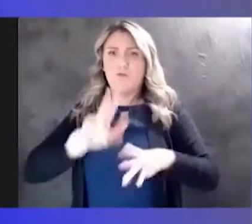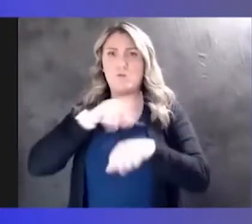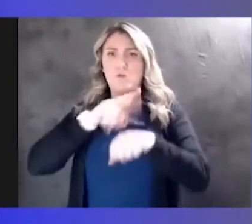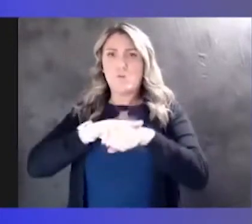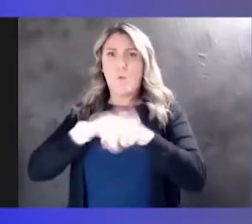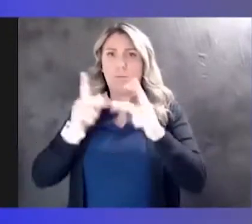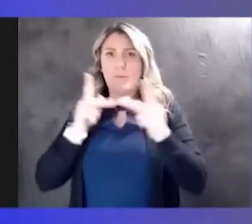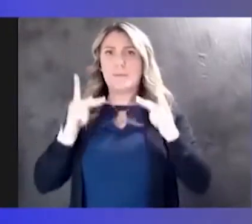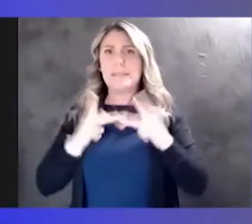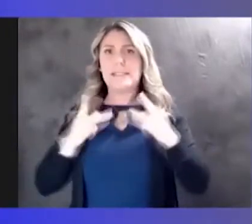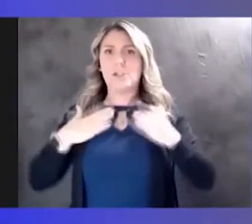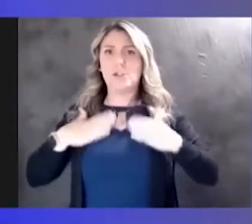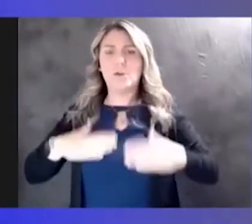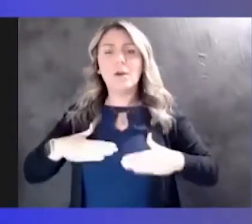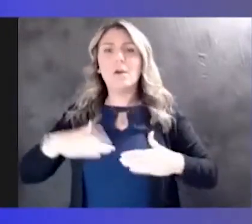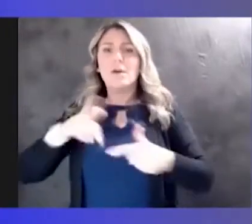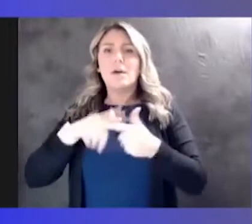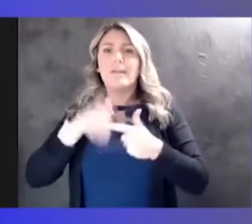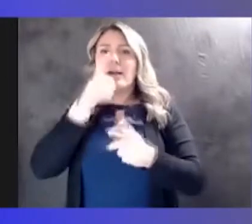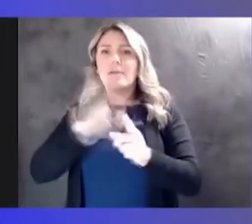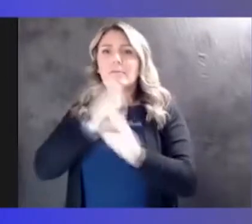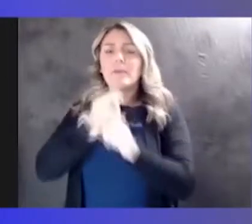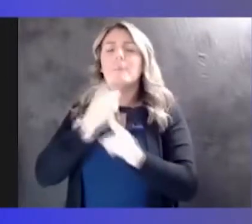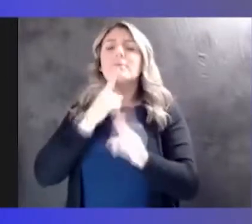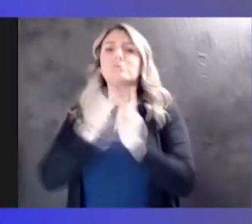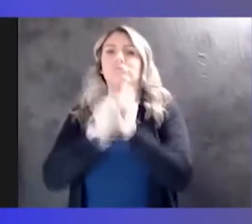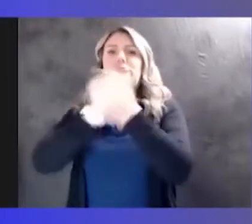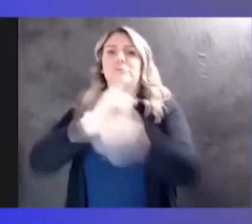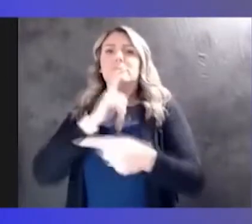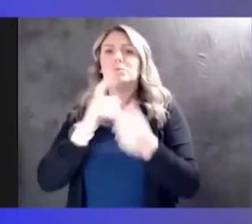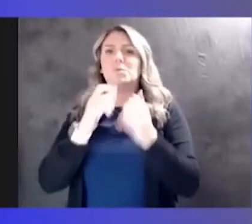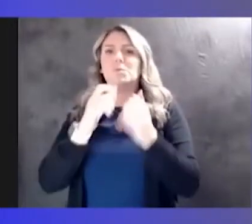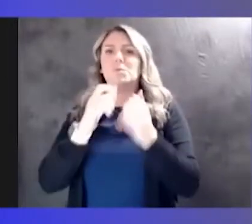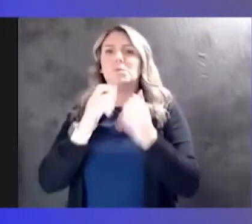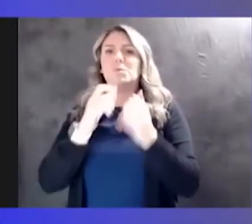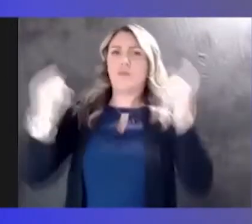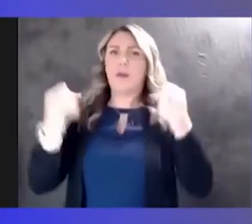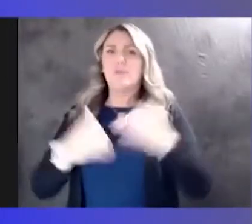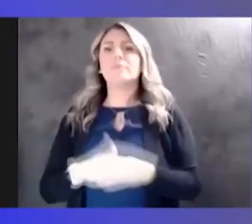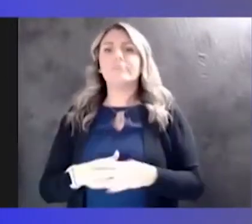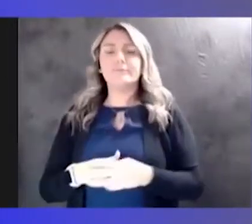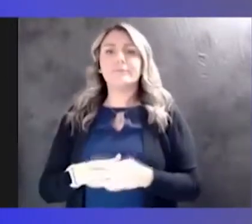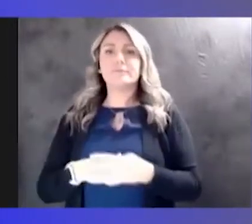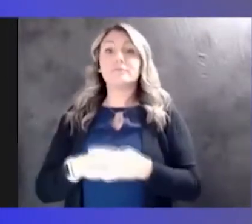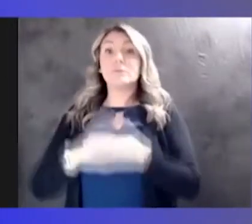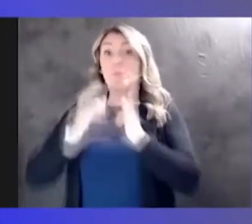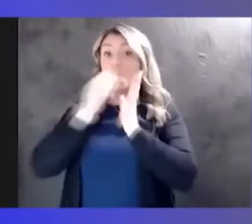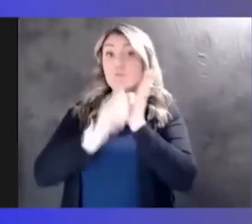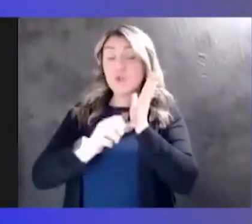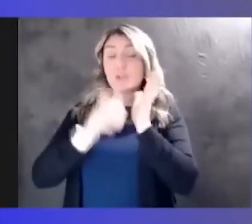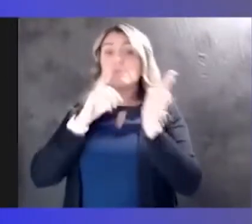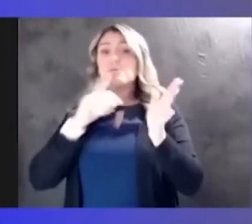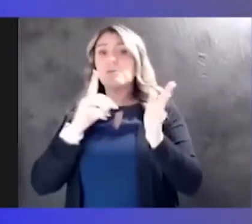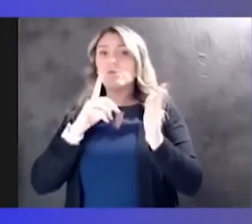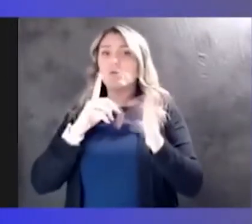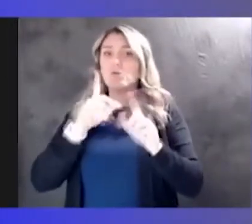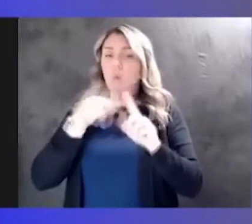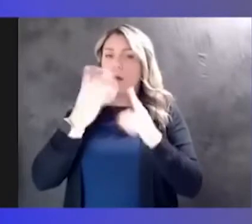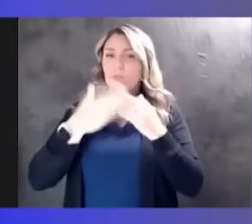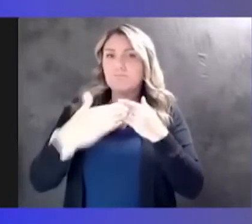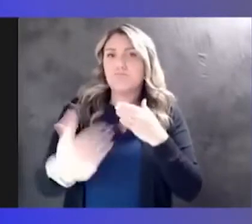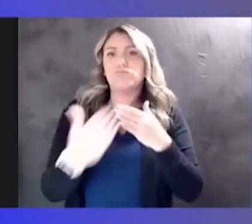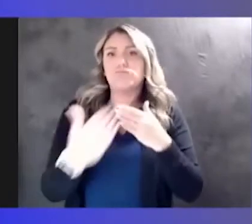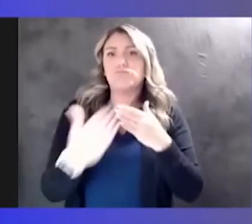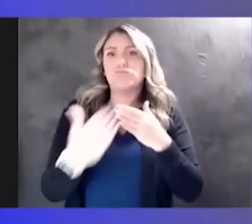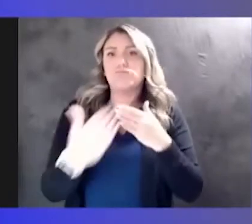not be impacted in terms of strength. The procedures as we sort of go forward, one of the things that we're